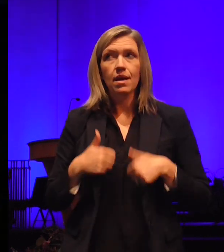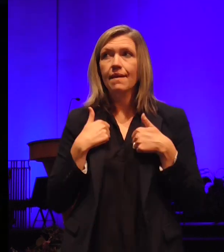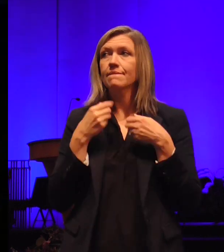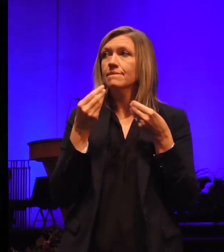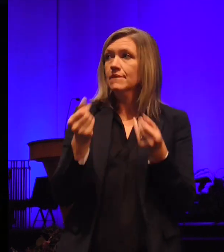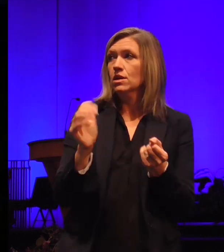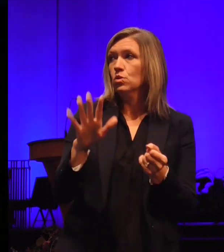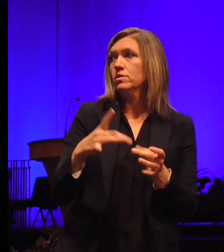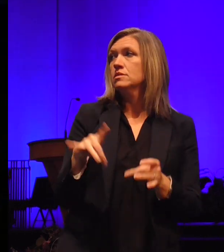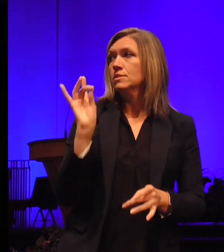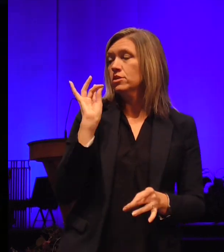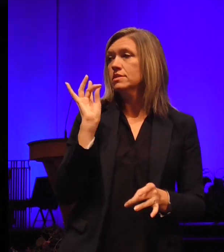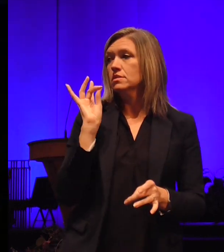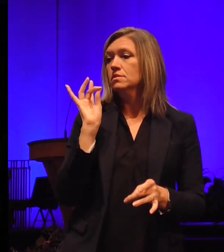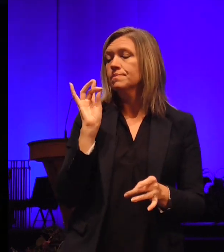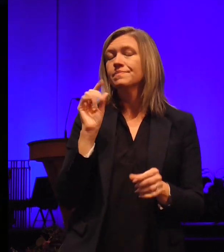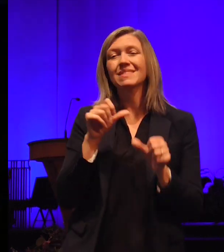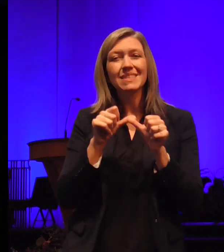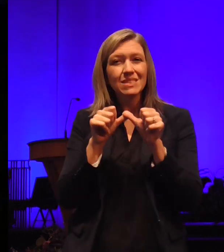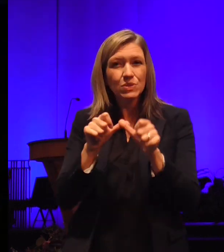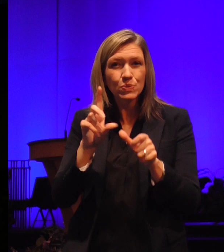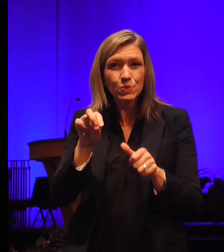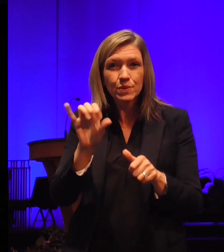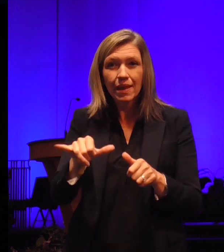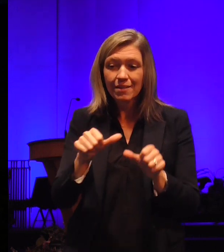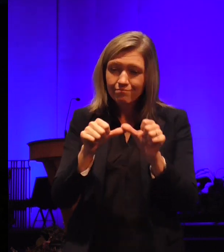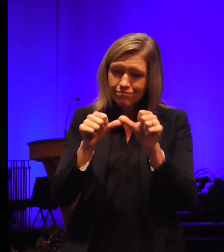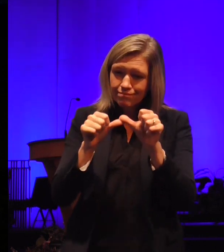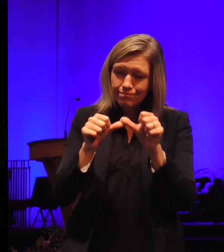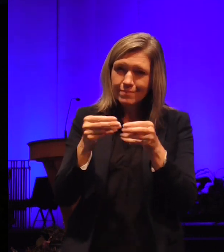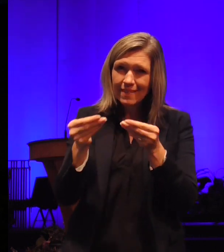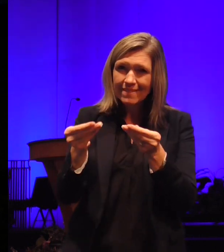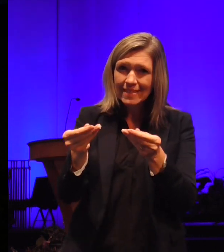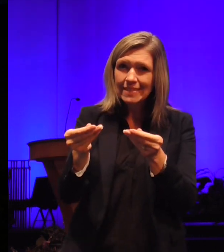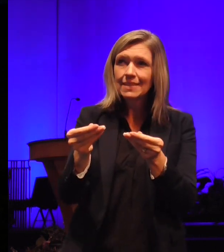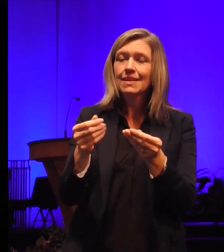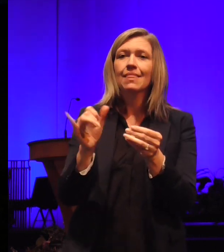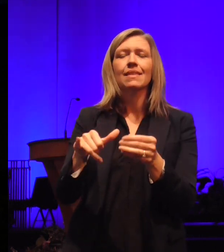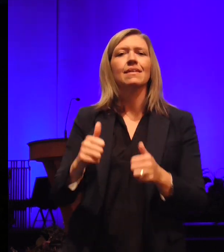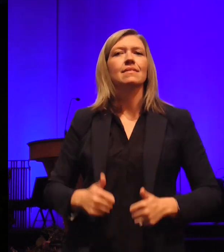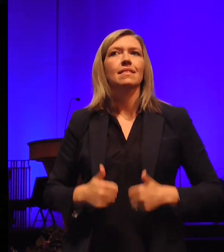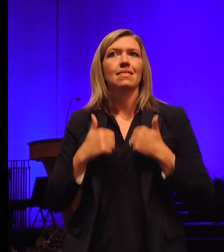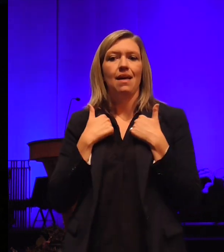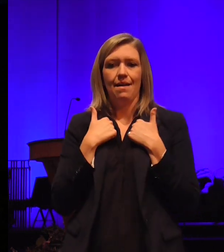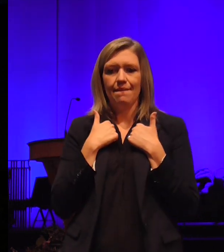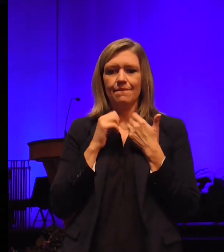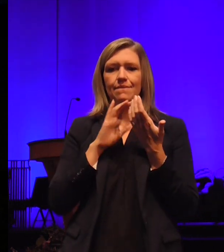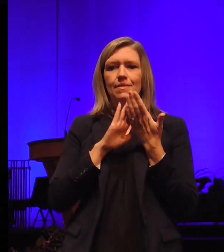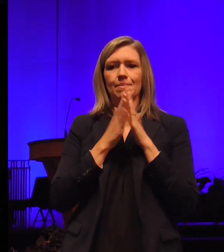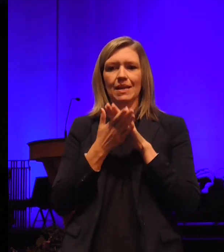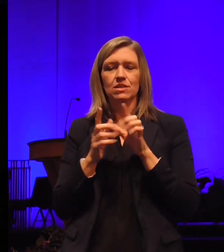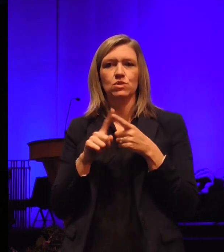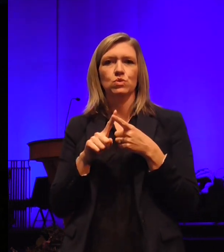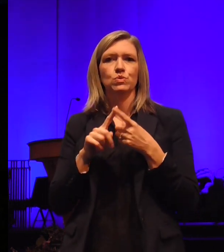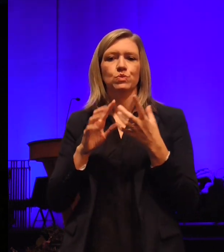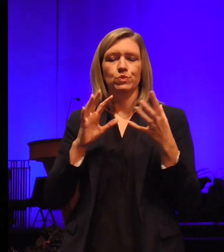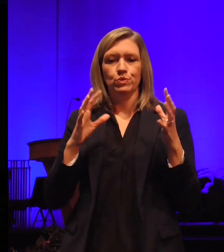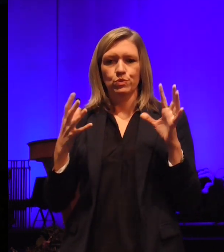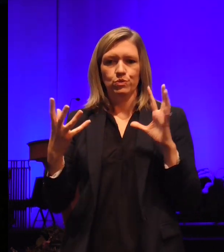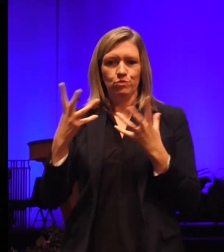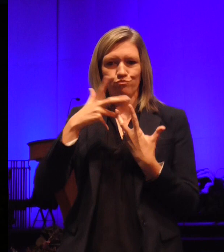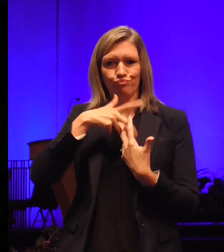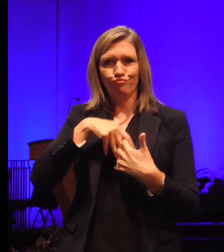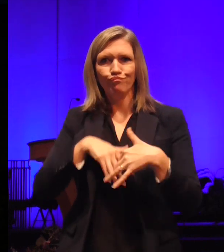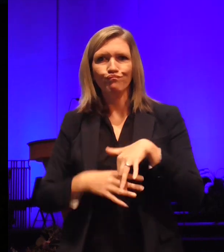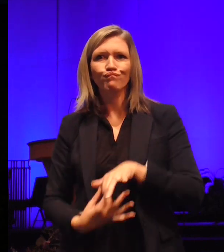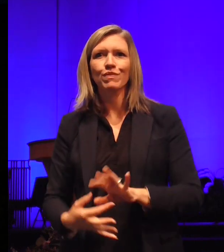And as we continue to feed our spirit, that life that's living us begins to infuse. It begins to weave and integrate